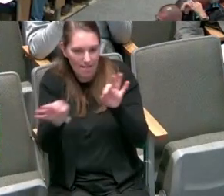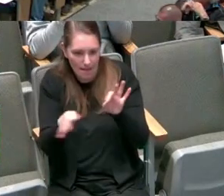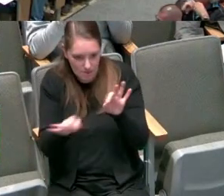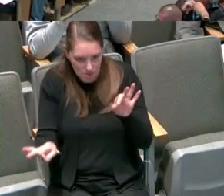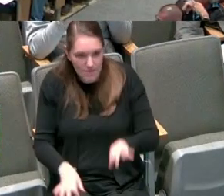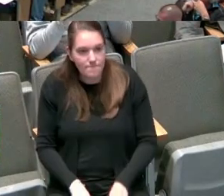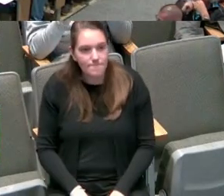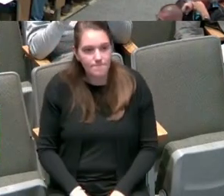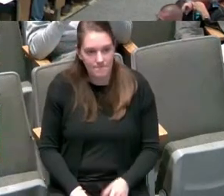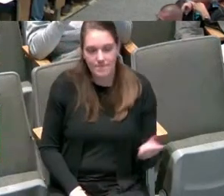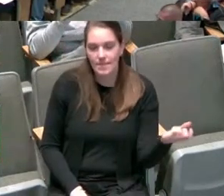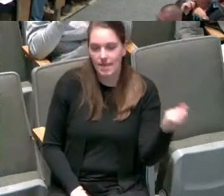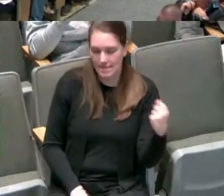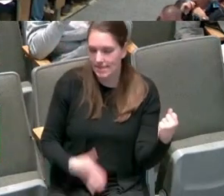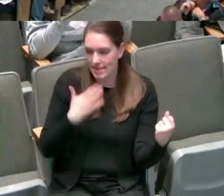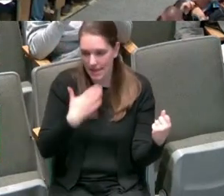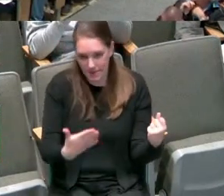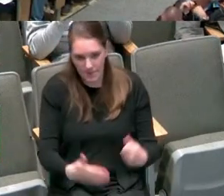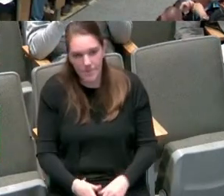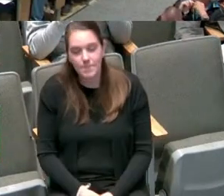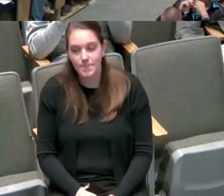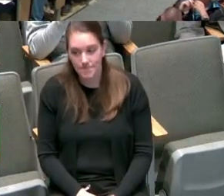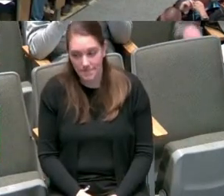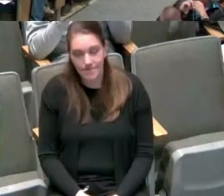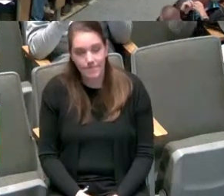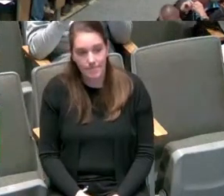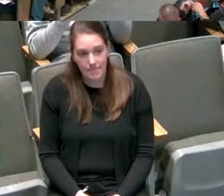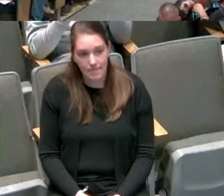okay yes thank you